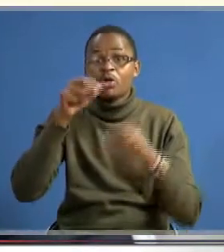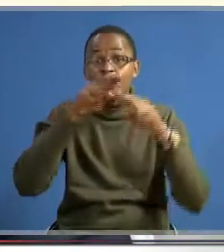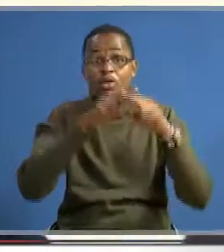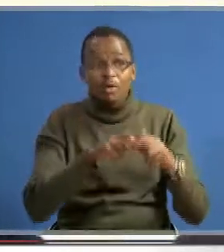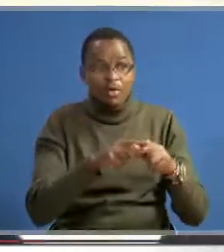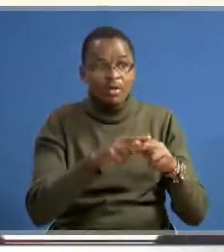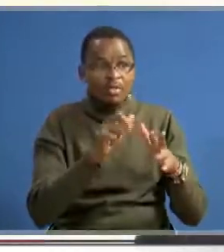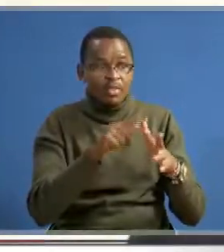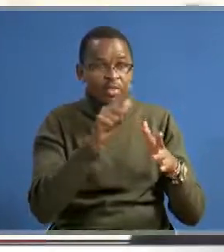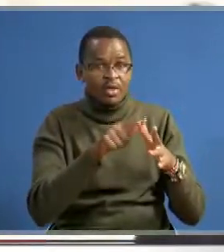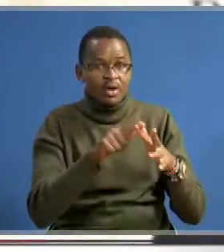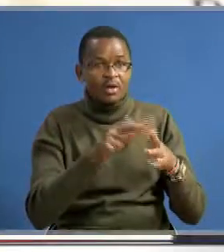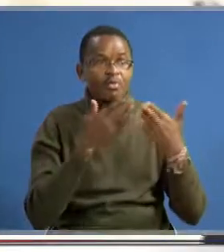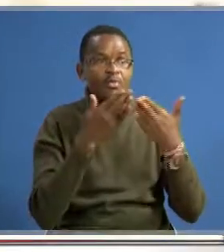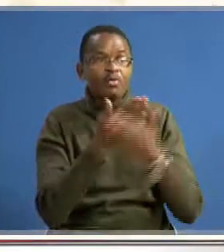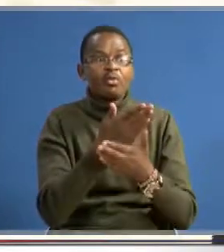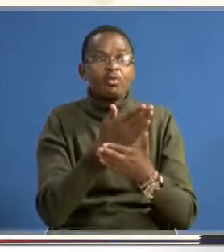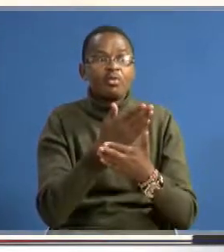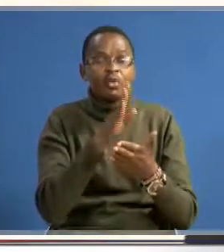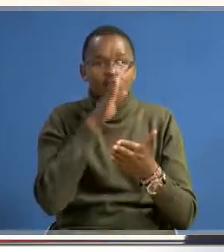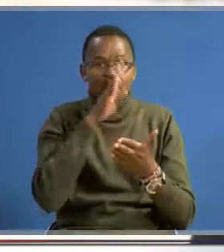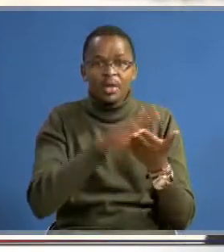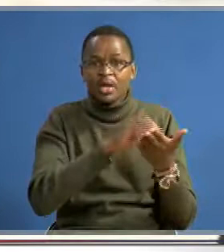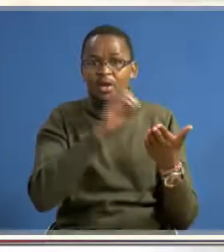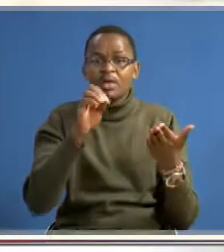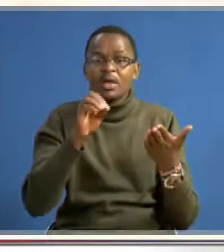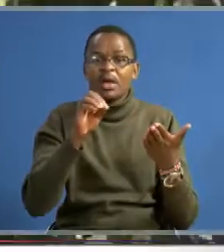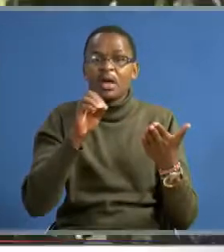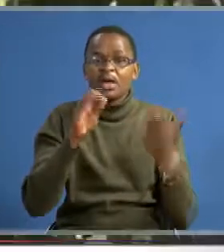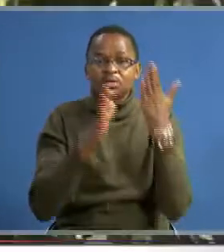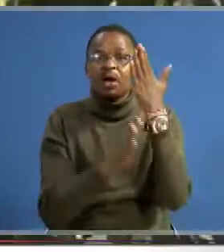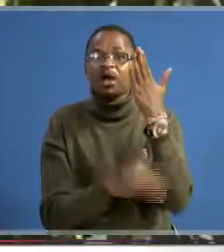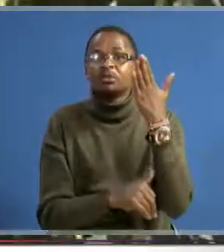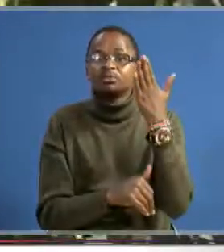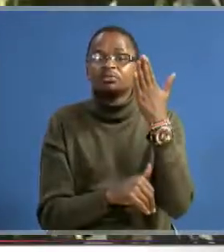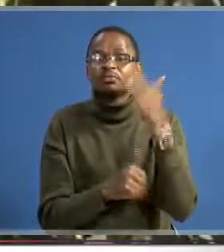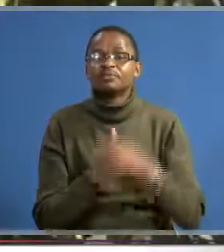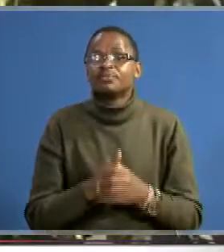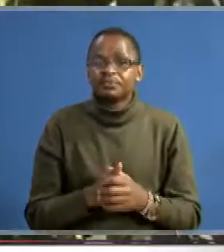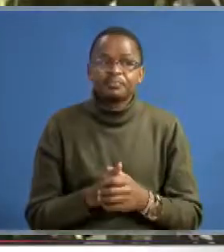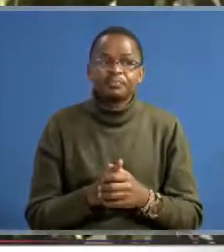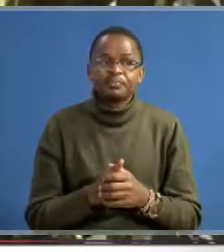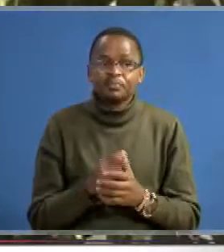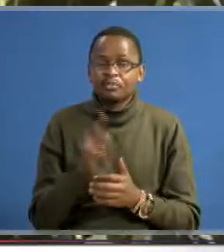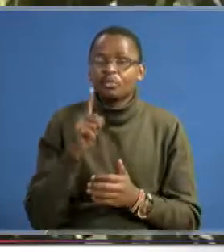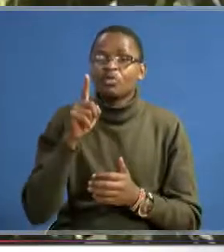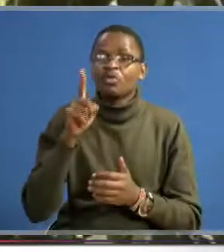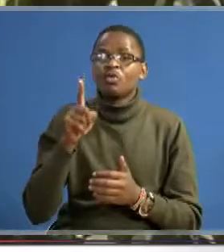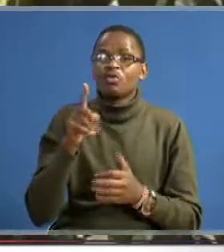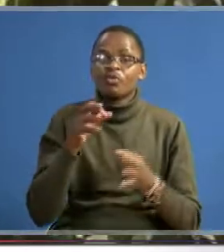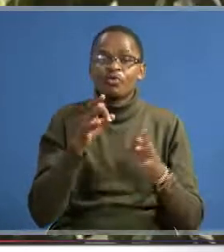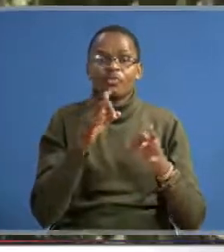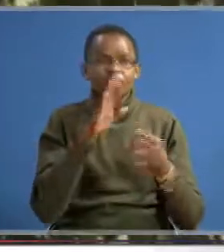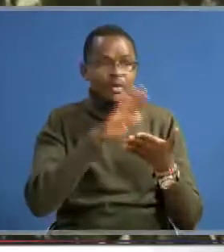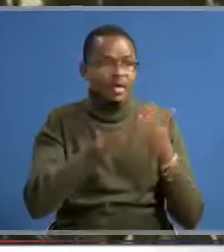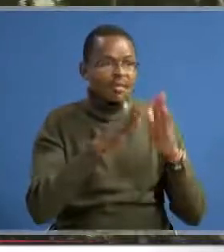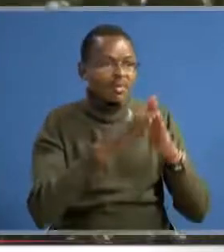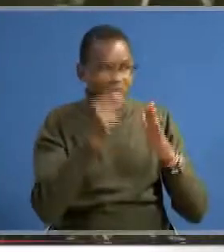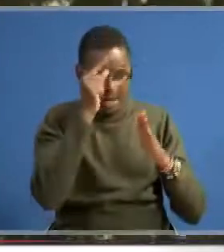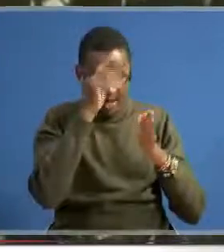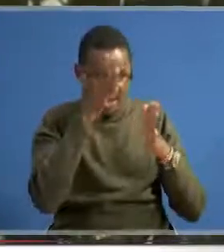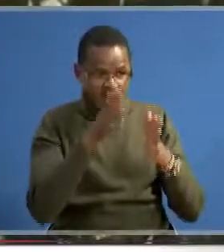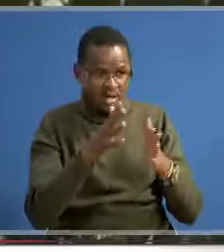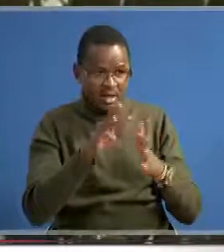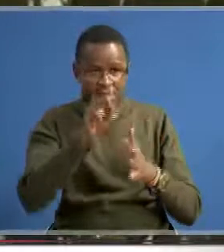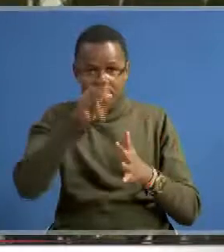Hence, their proposal should not be termed as outrageous. MP does not have all those trimmings of being a governor. You know, an